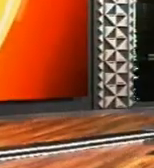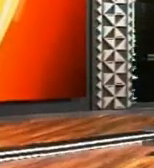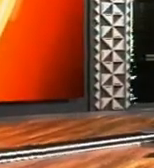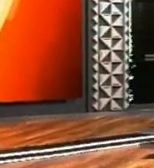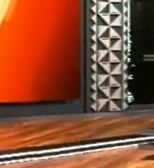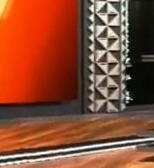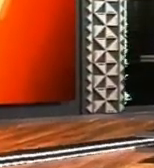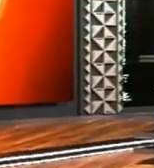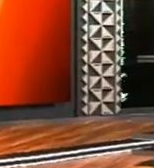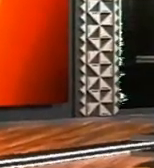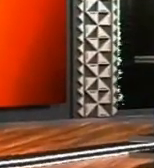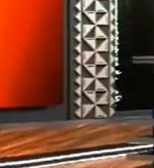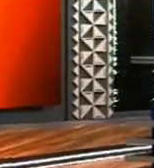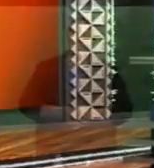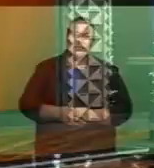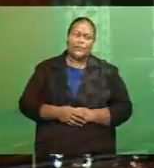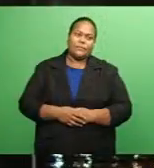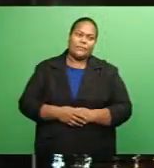Atera Lendua.